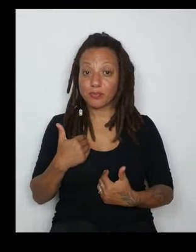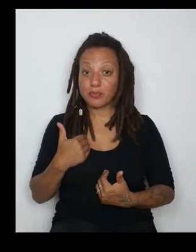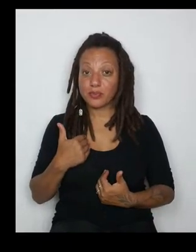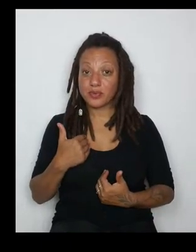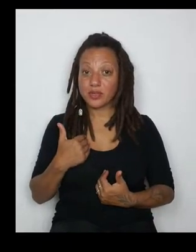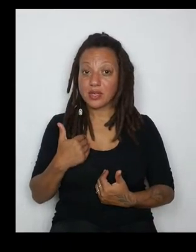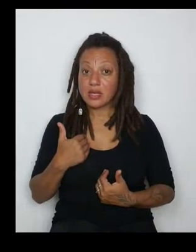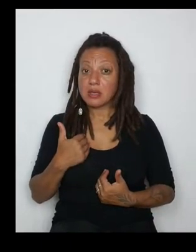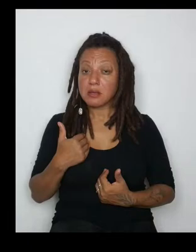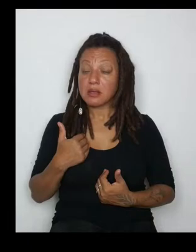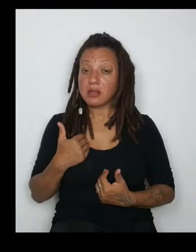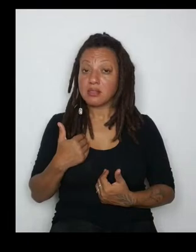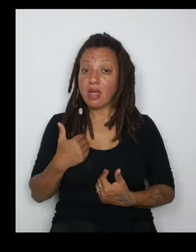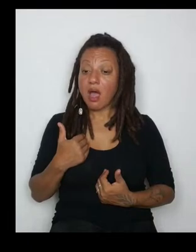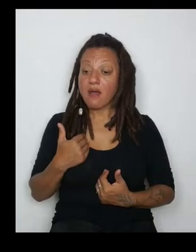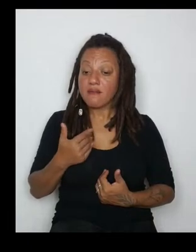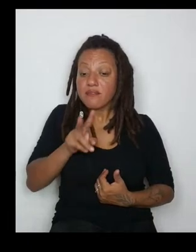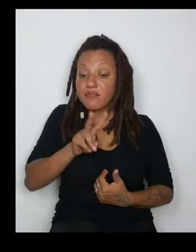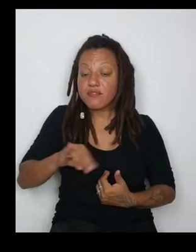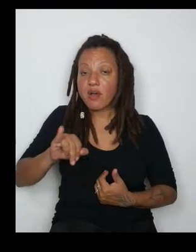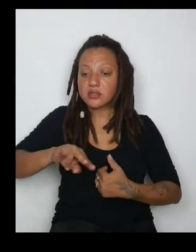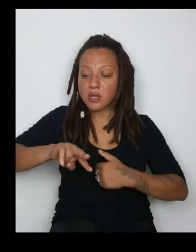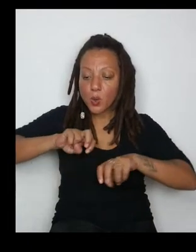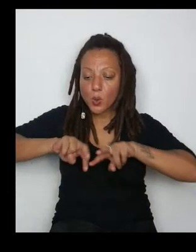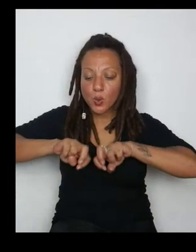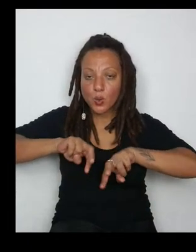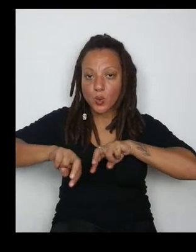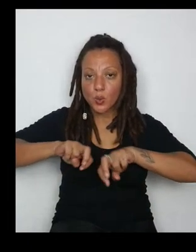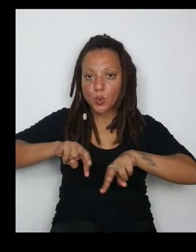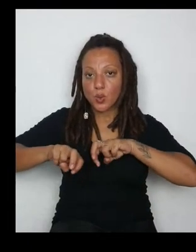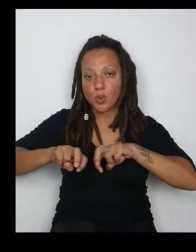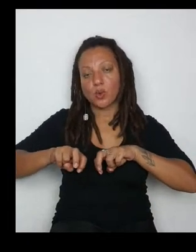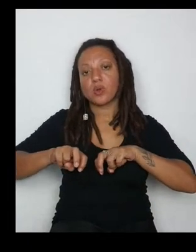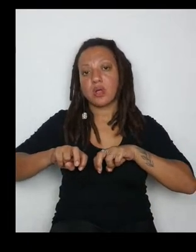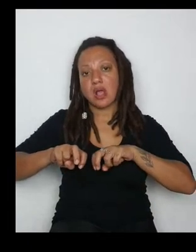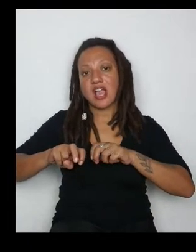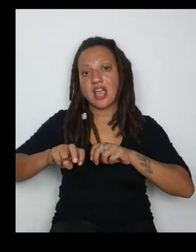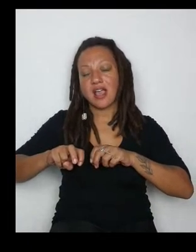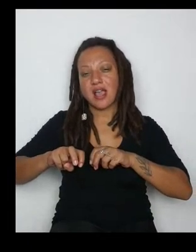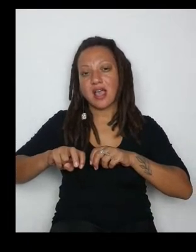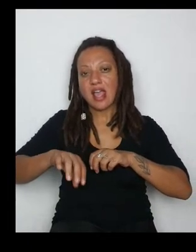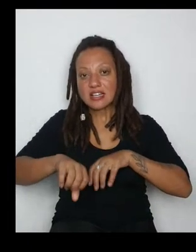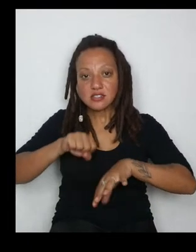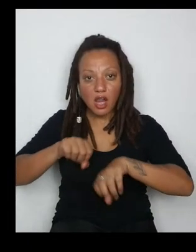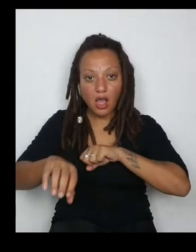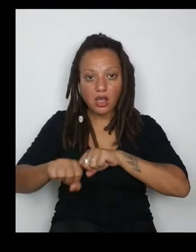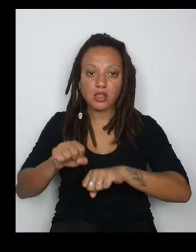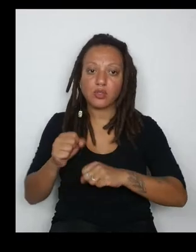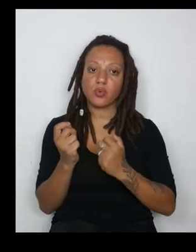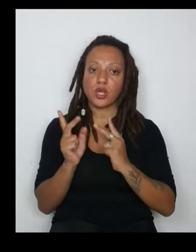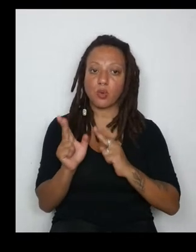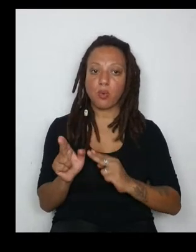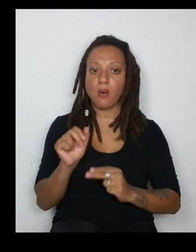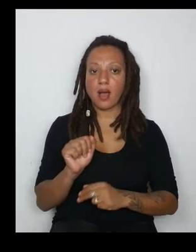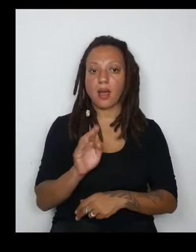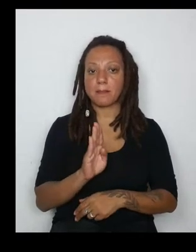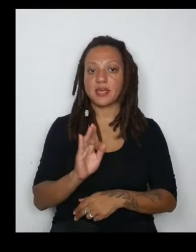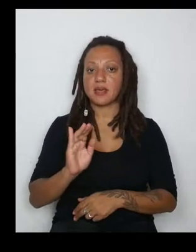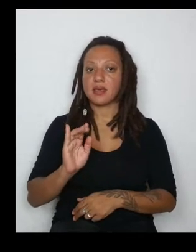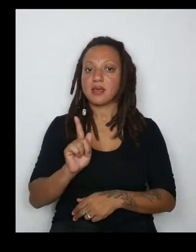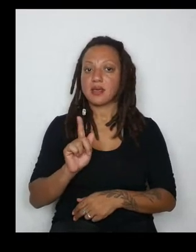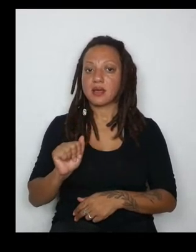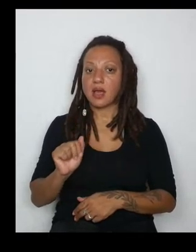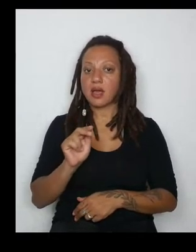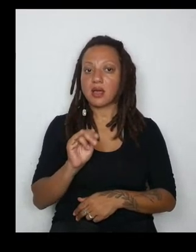abigail solomon godot or zelda pollock have written so uh persuasively about what do we what do we make of all of this but in terms of the